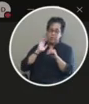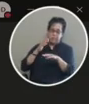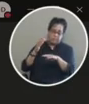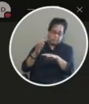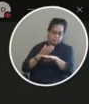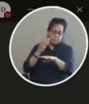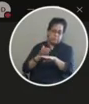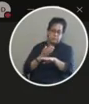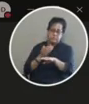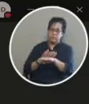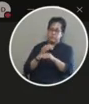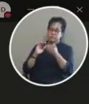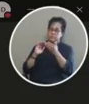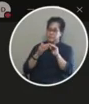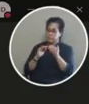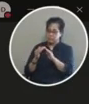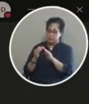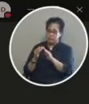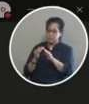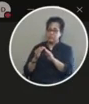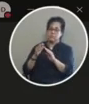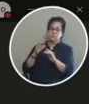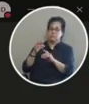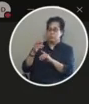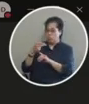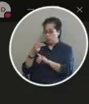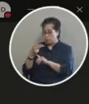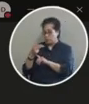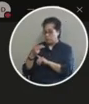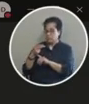your downtown, fill all the hotels there